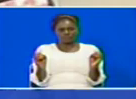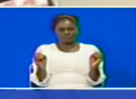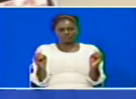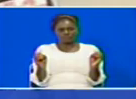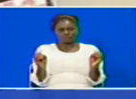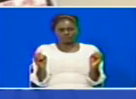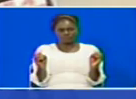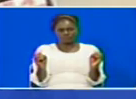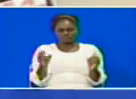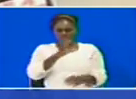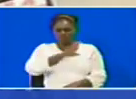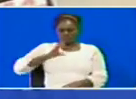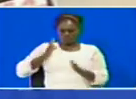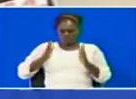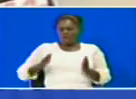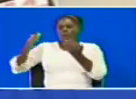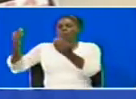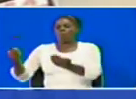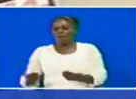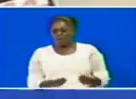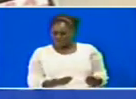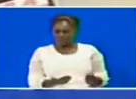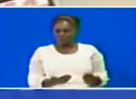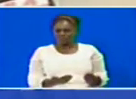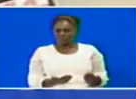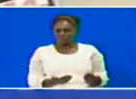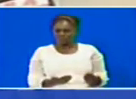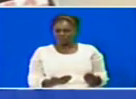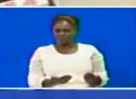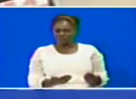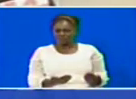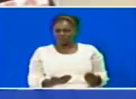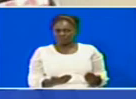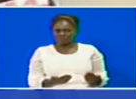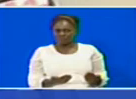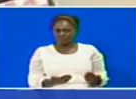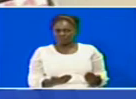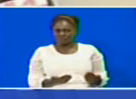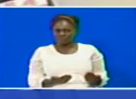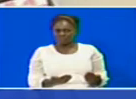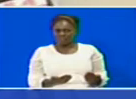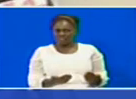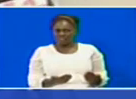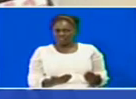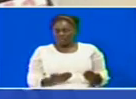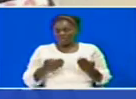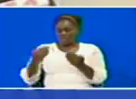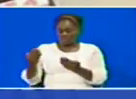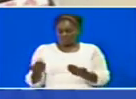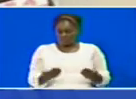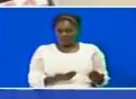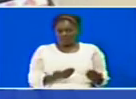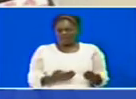Chairman, your commissioners, welcome to this very, I don't think you need to hear it from me,